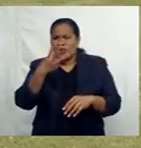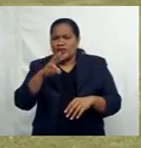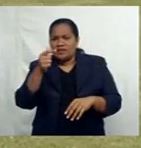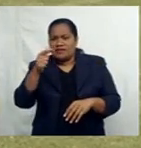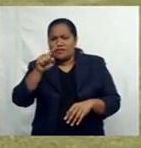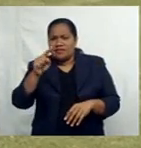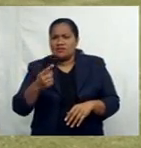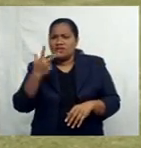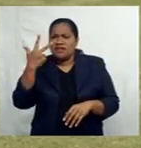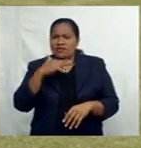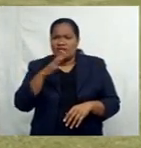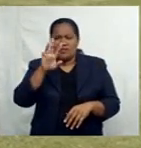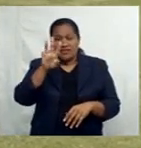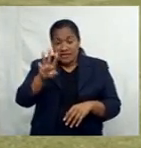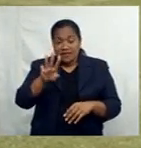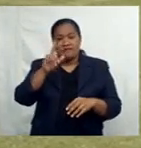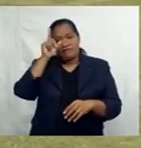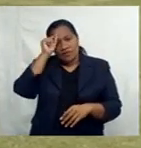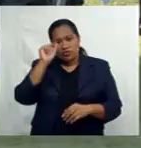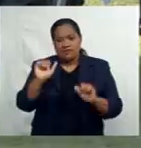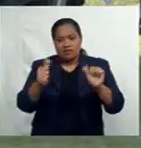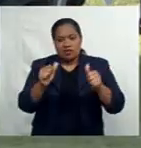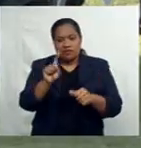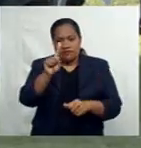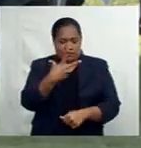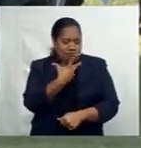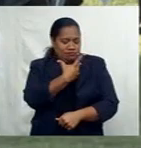37,803 Fijians, have received the first dose, while